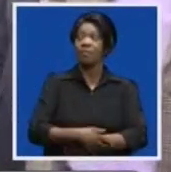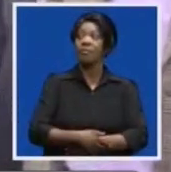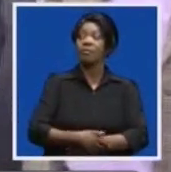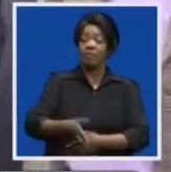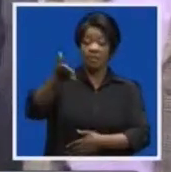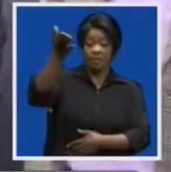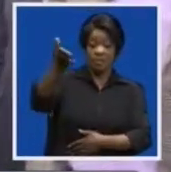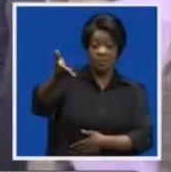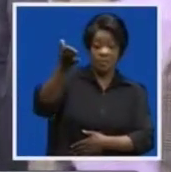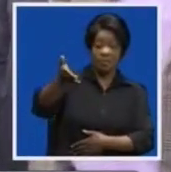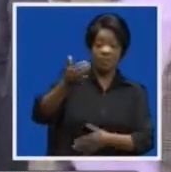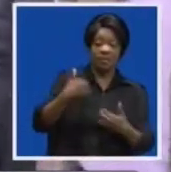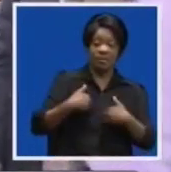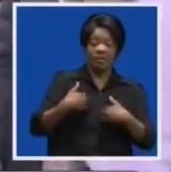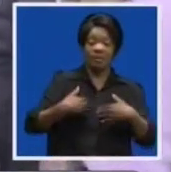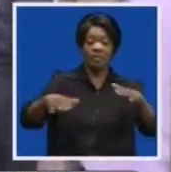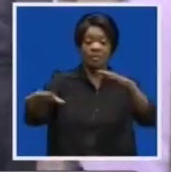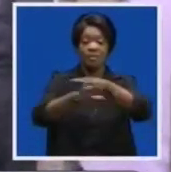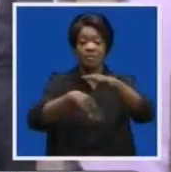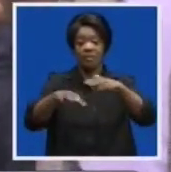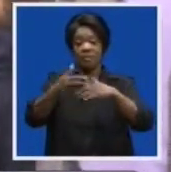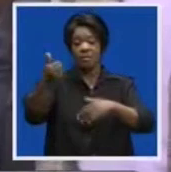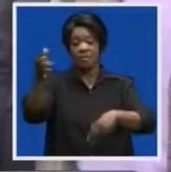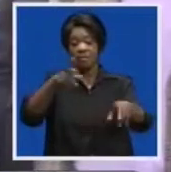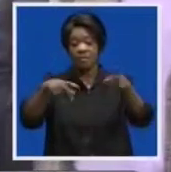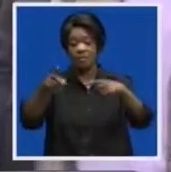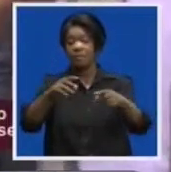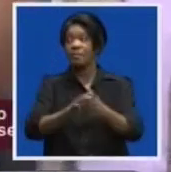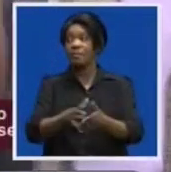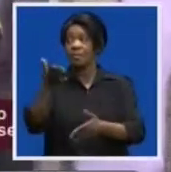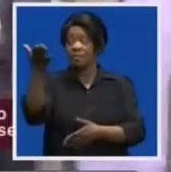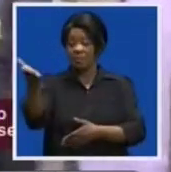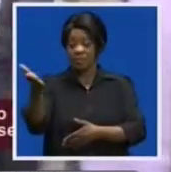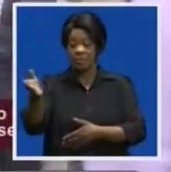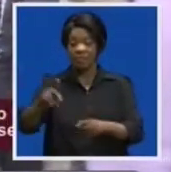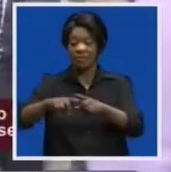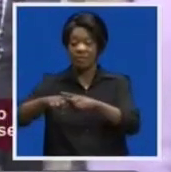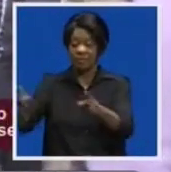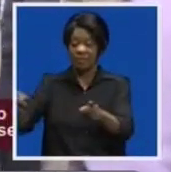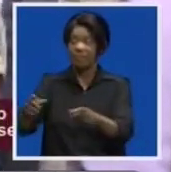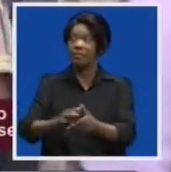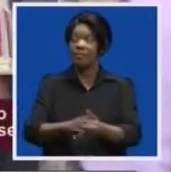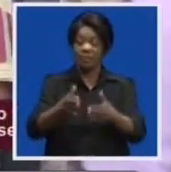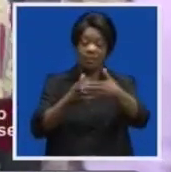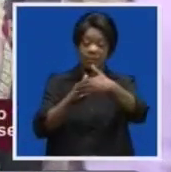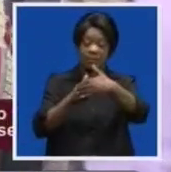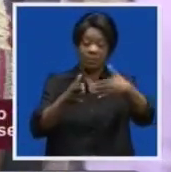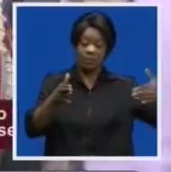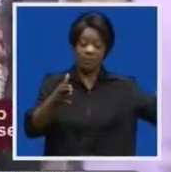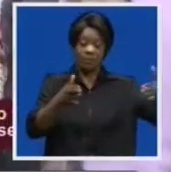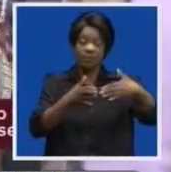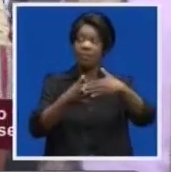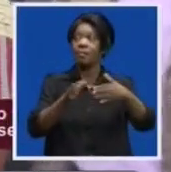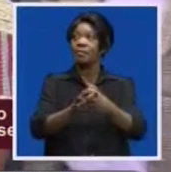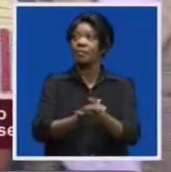bambi. Pafire pava buffer zone ile langa, ina ibera, ina yona ibera. Boundary. Mkwaye. Then